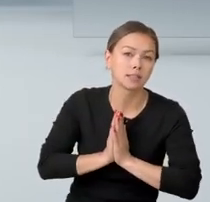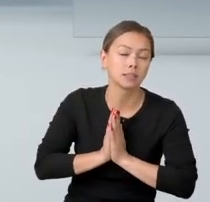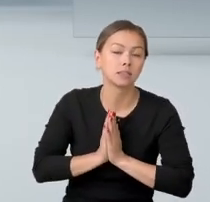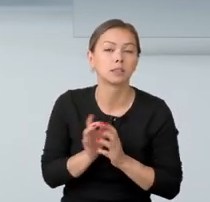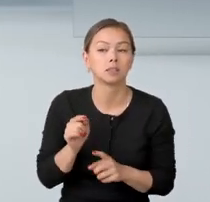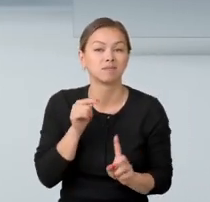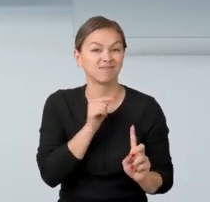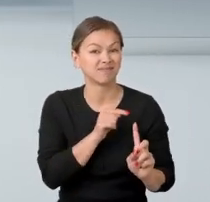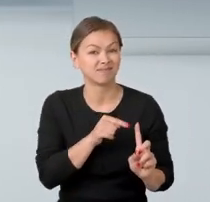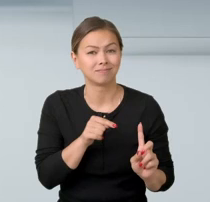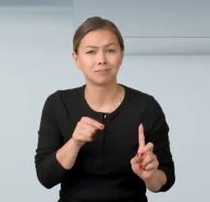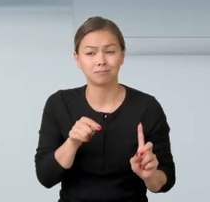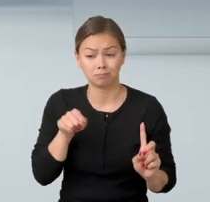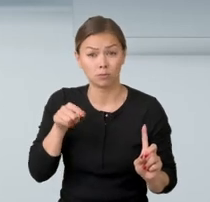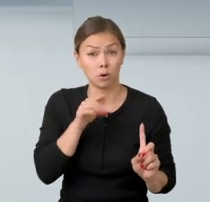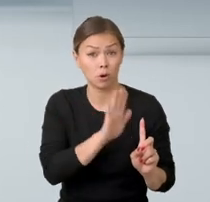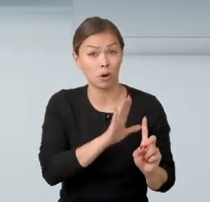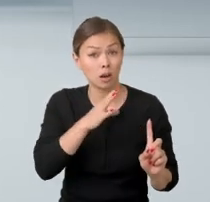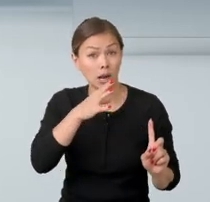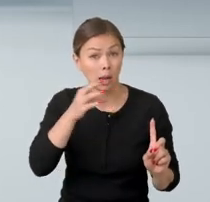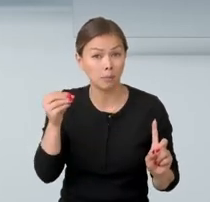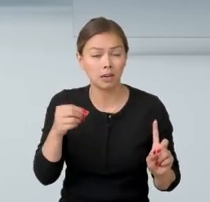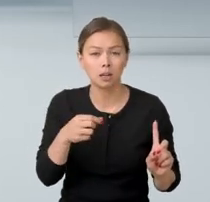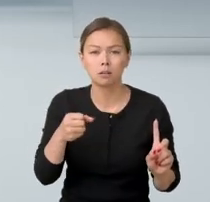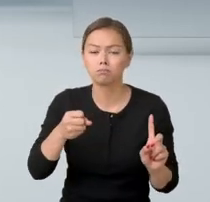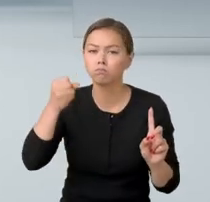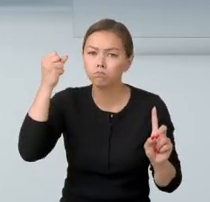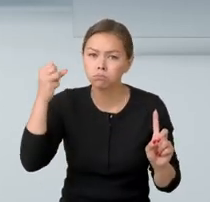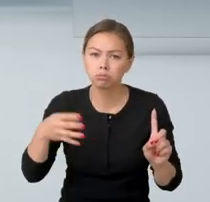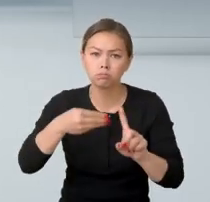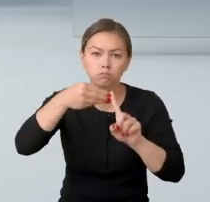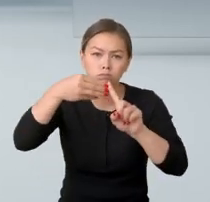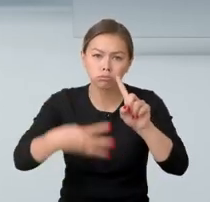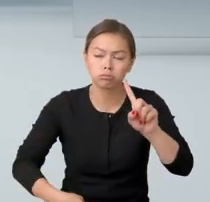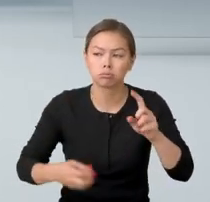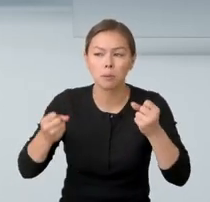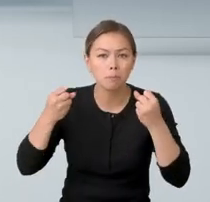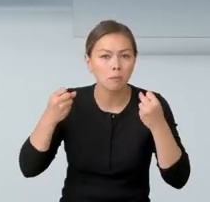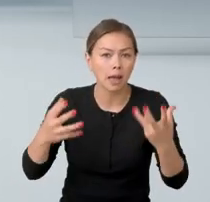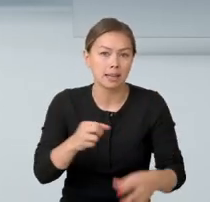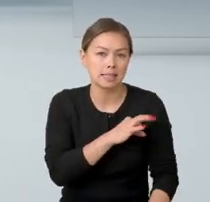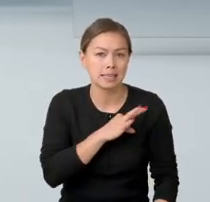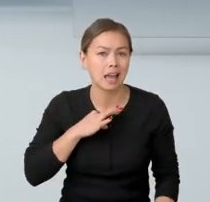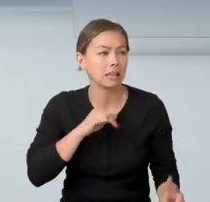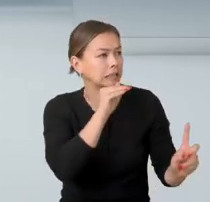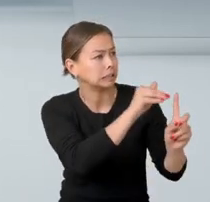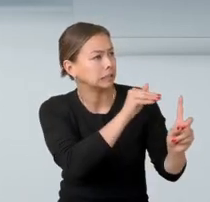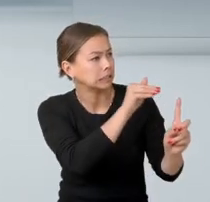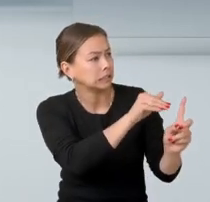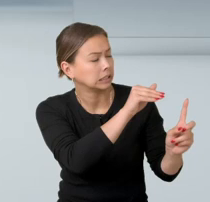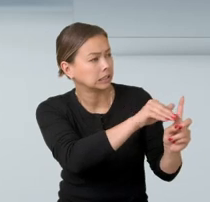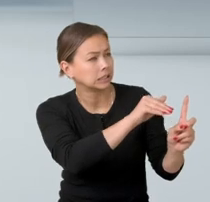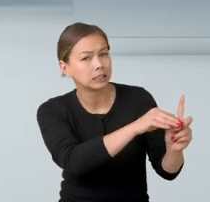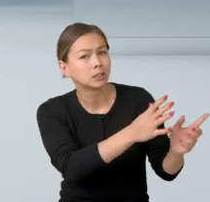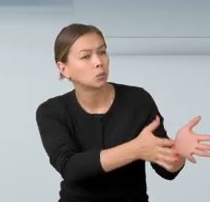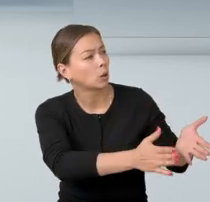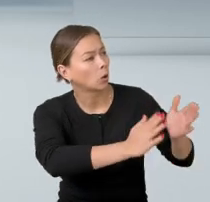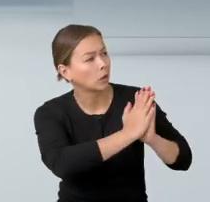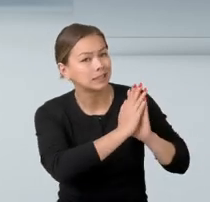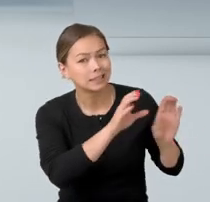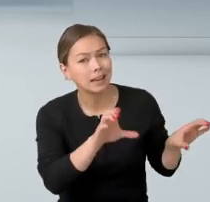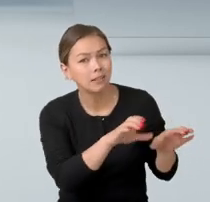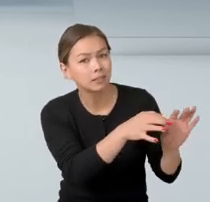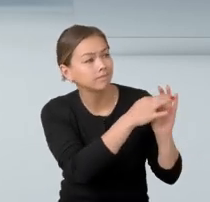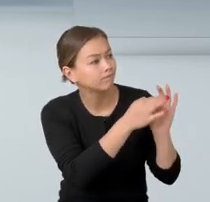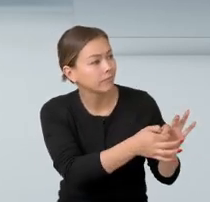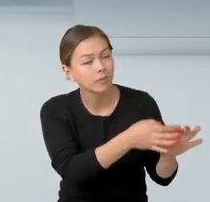they have a lot of people inside the company requesting activities to the finance